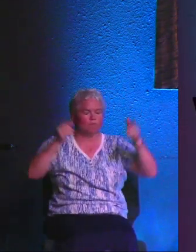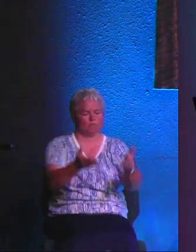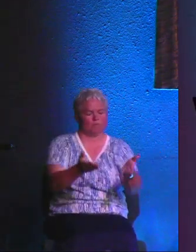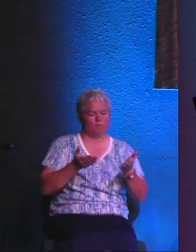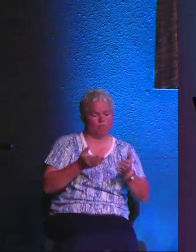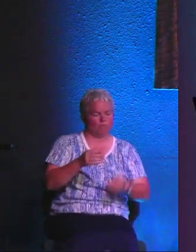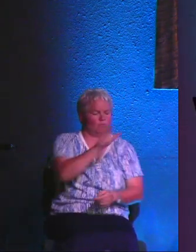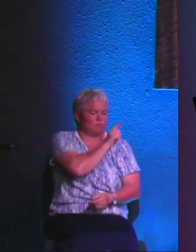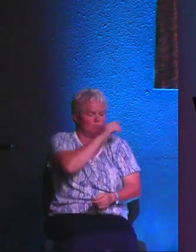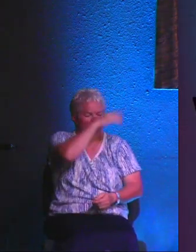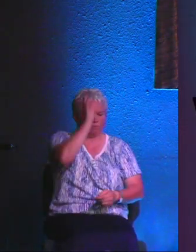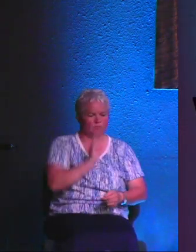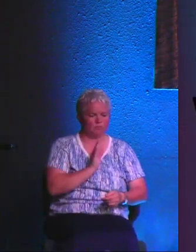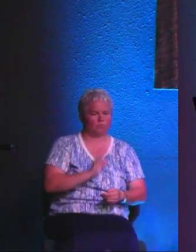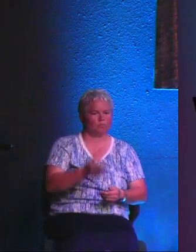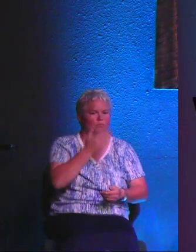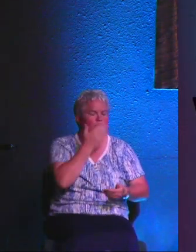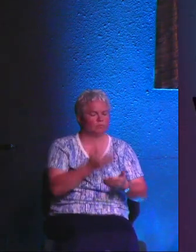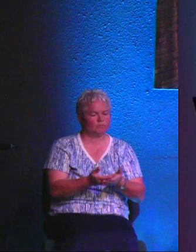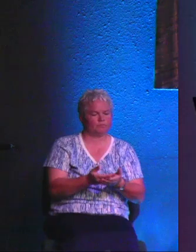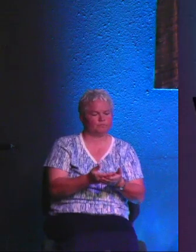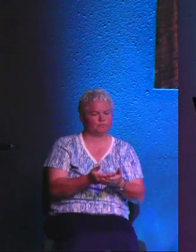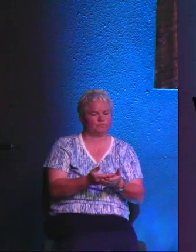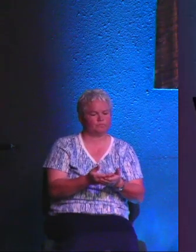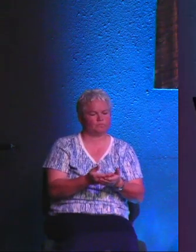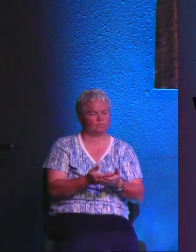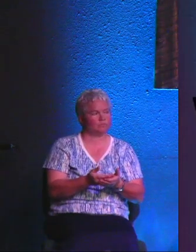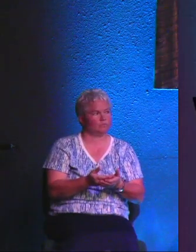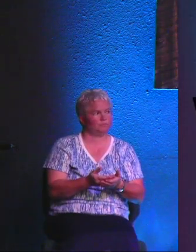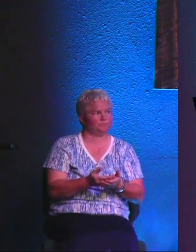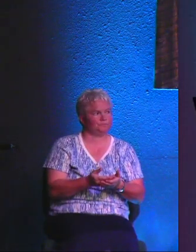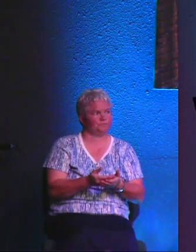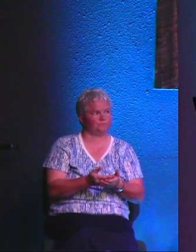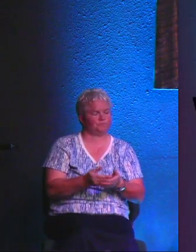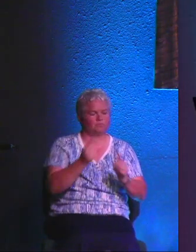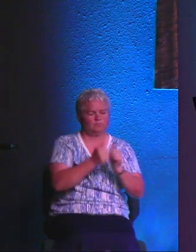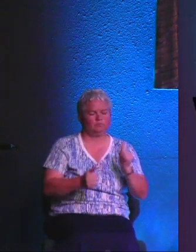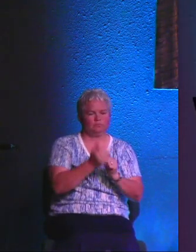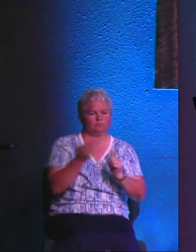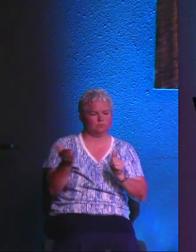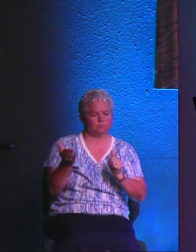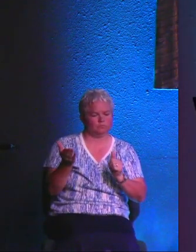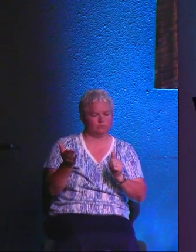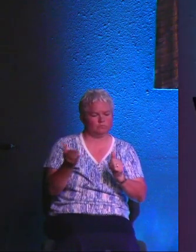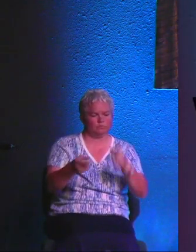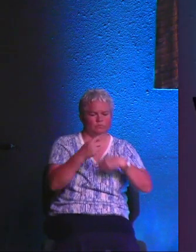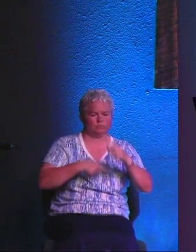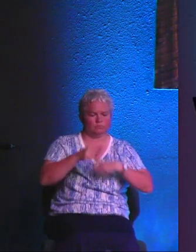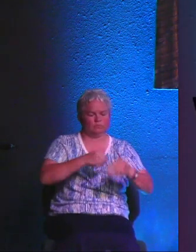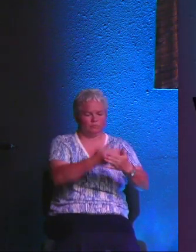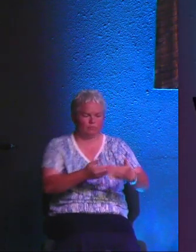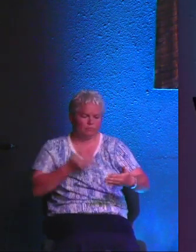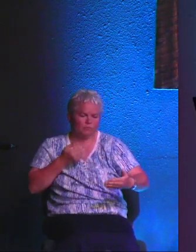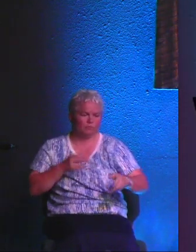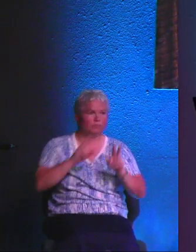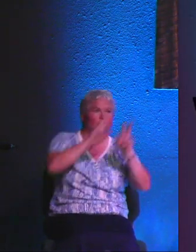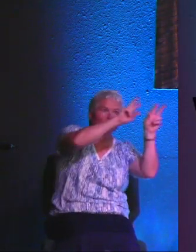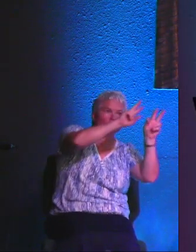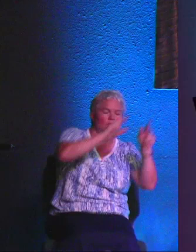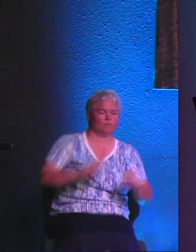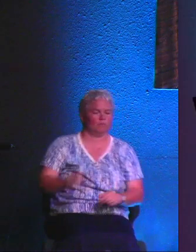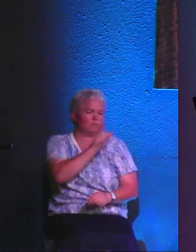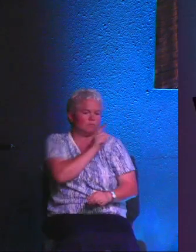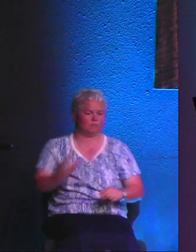receive, God. You are so good. And your goodness is evident everywhere we go, Lord. And we just come before you just in